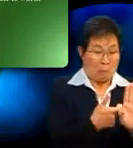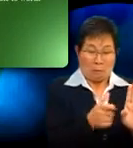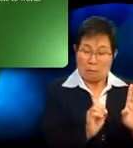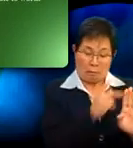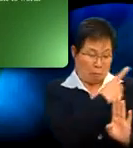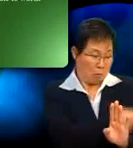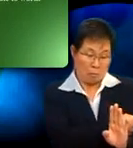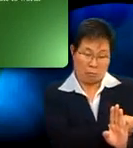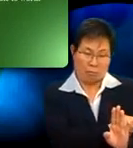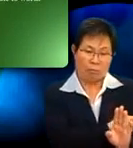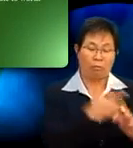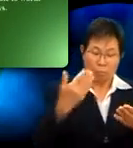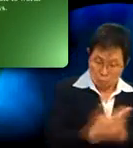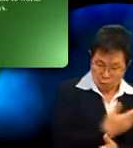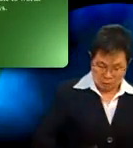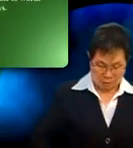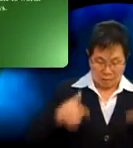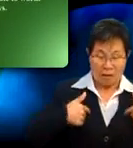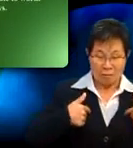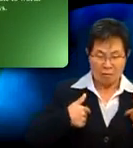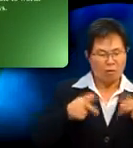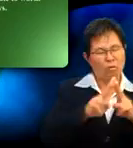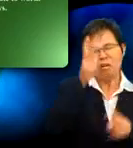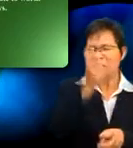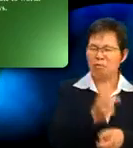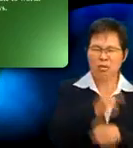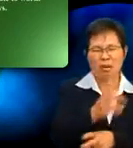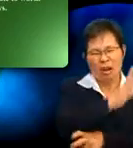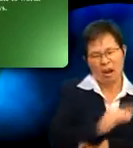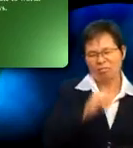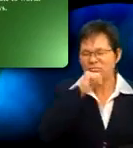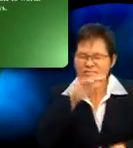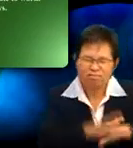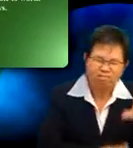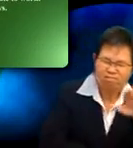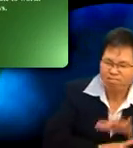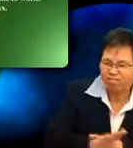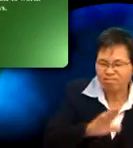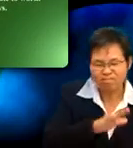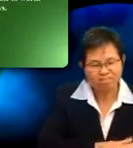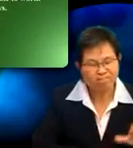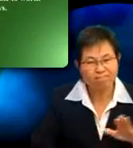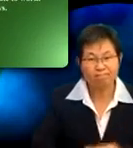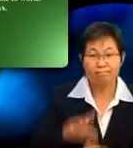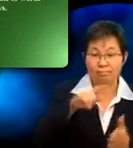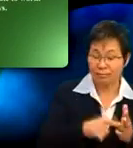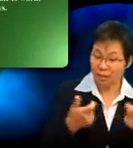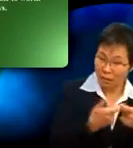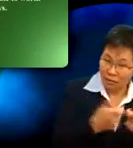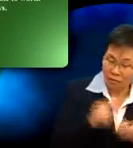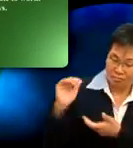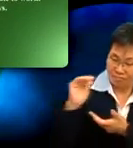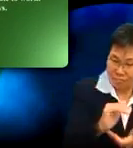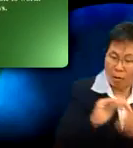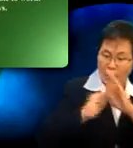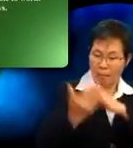Without battery power, our modern-day lives would be very difficult and uncomfortable. The